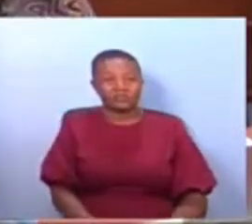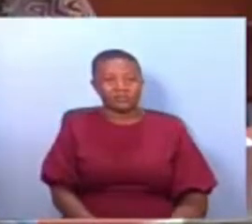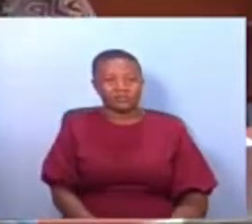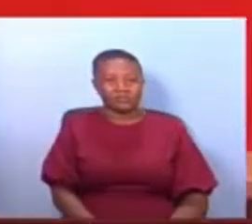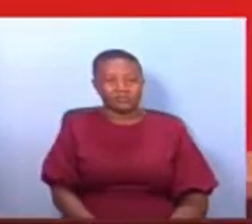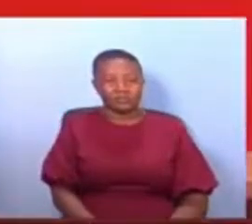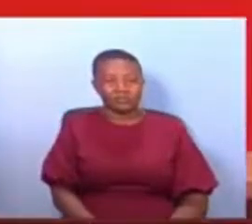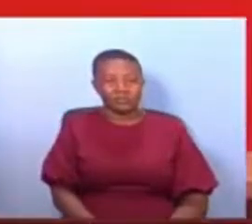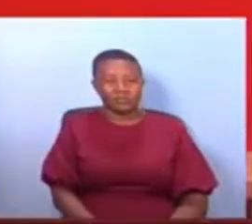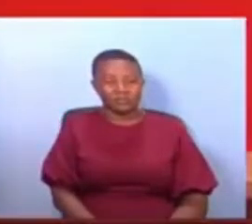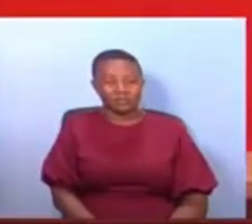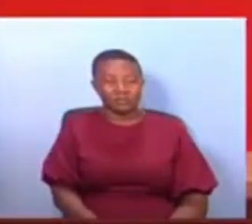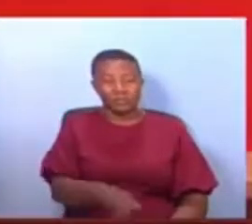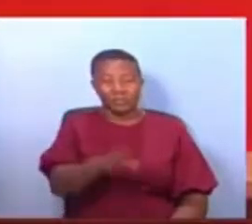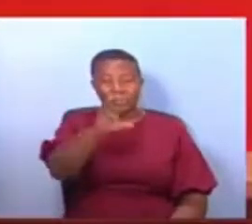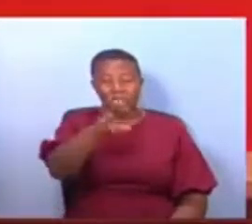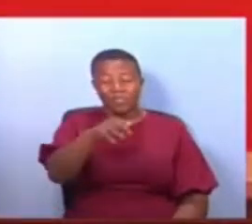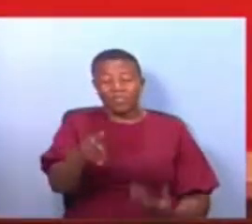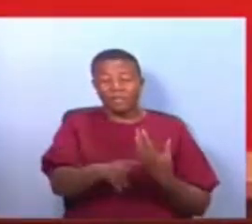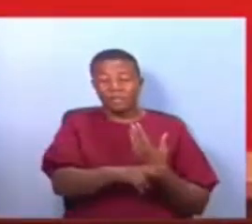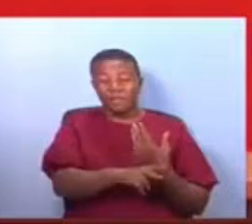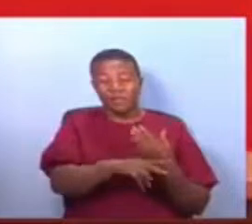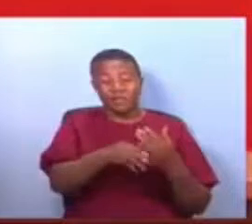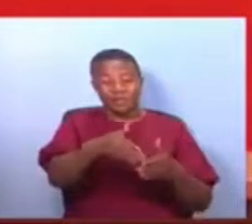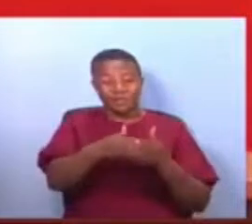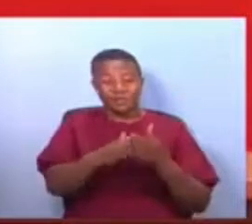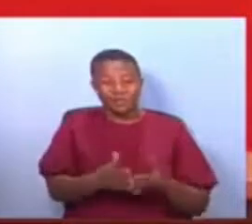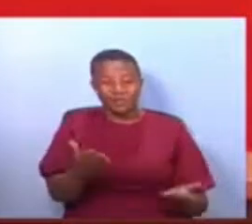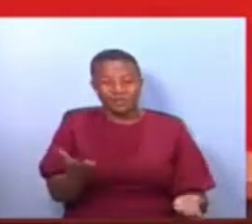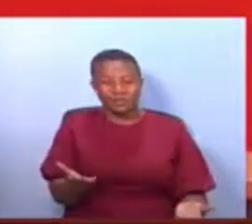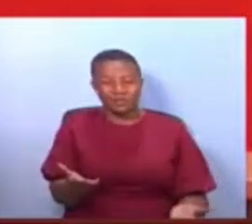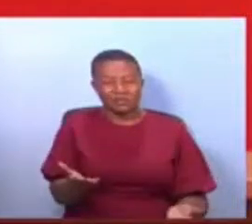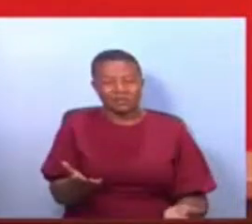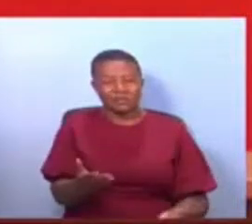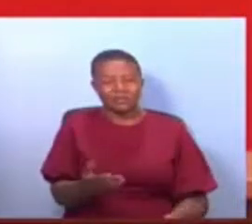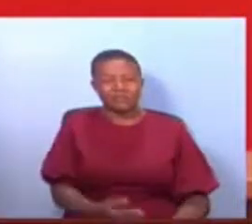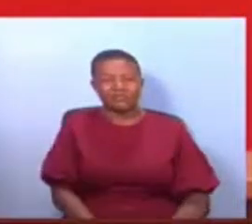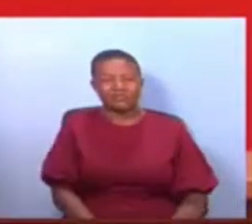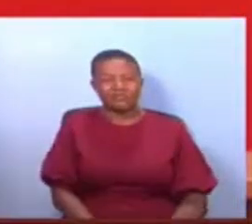Deputy Leader, are you on point Thank of you, order? Madam Speaker. Madam Speaker,